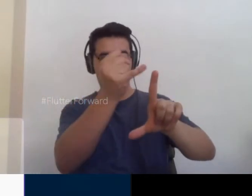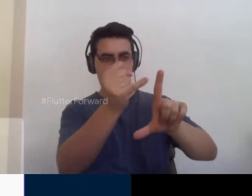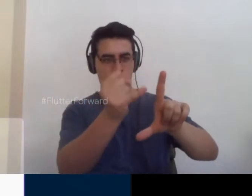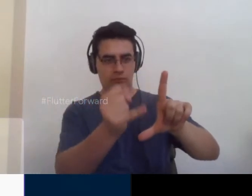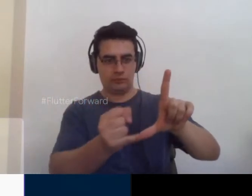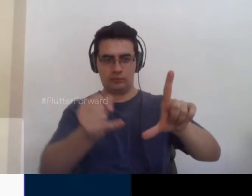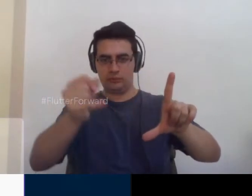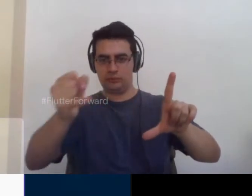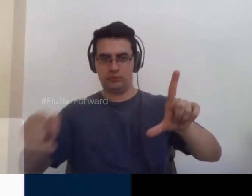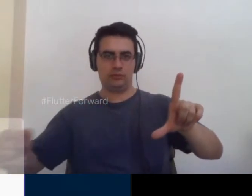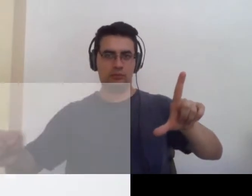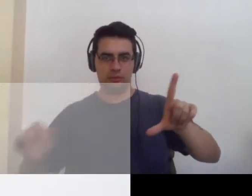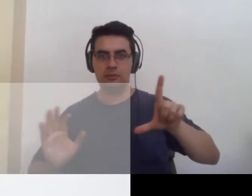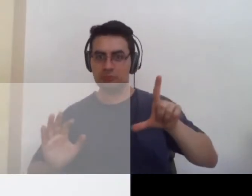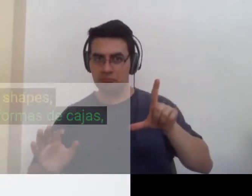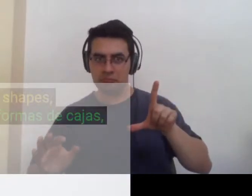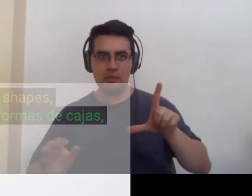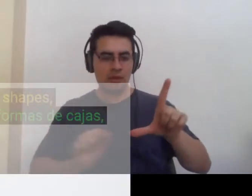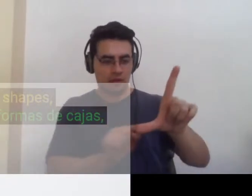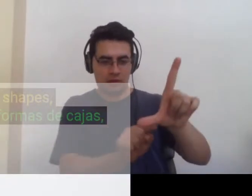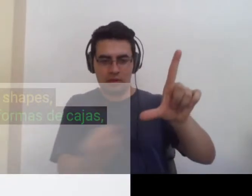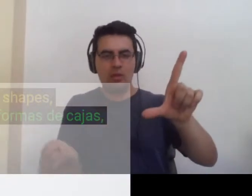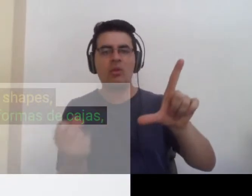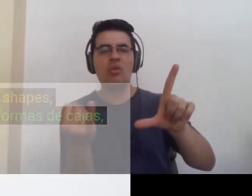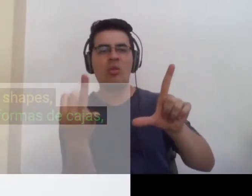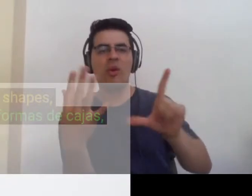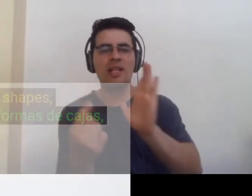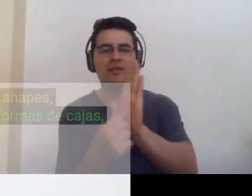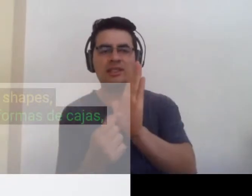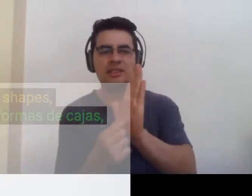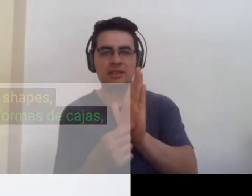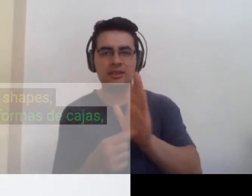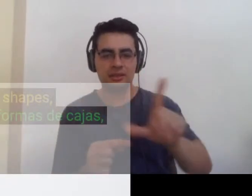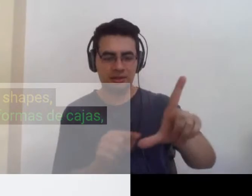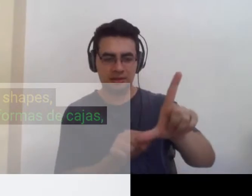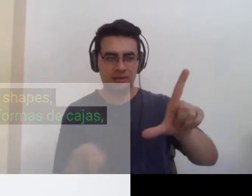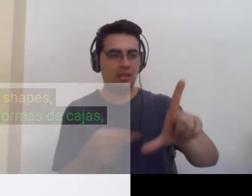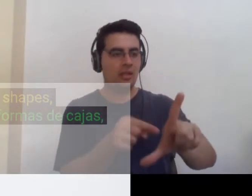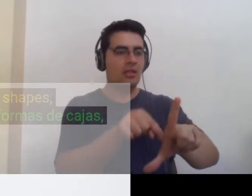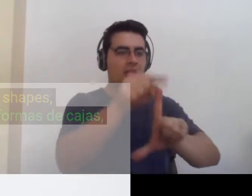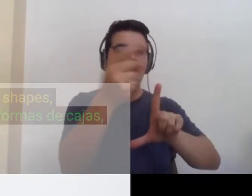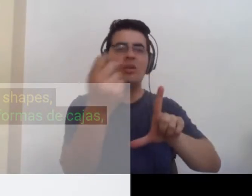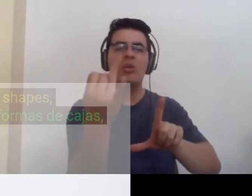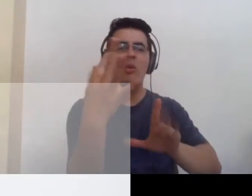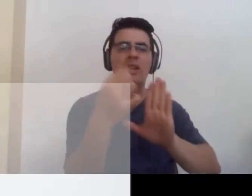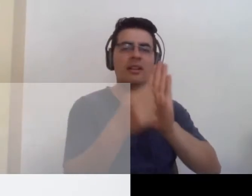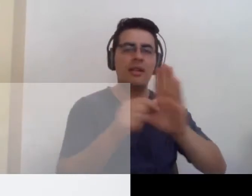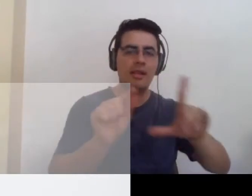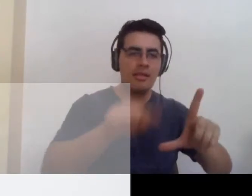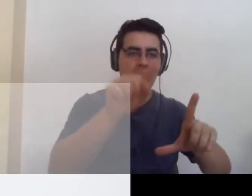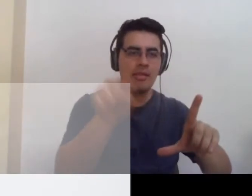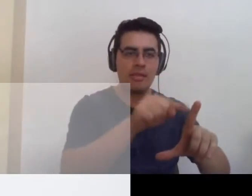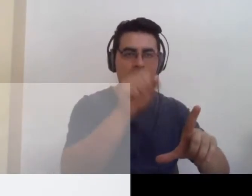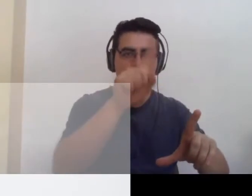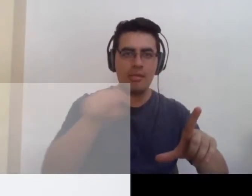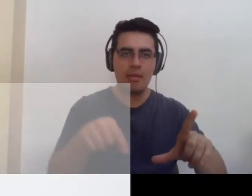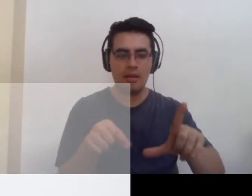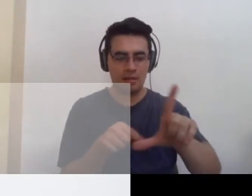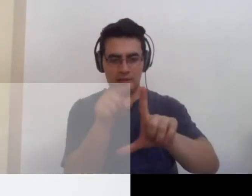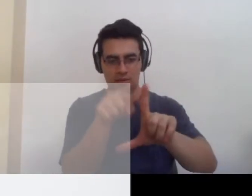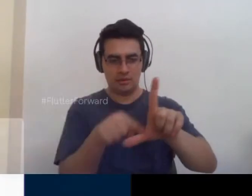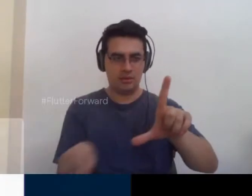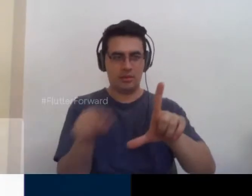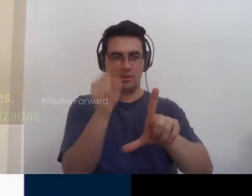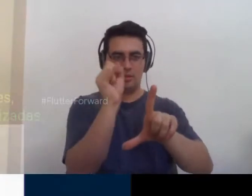times it took for them to win. So far, we've seen how to make custom boxes and box shapes, but I don't think that's going to work